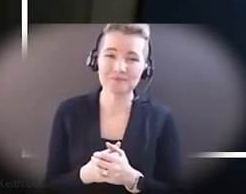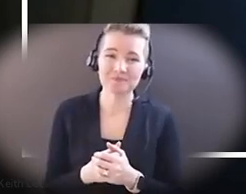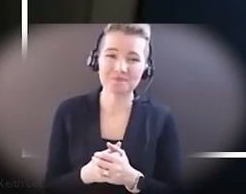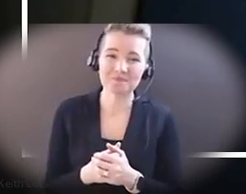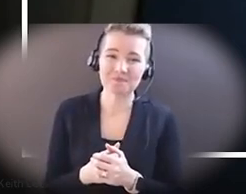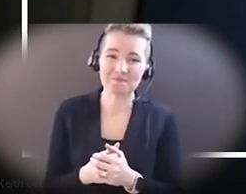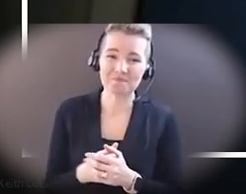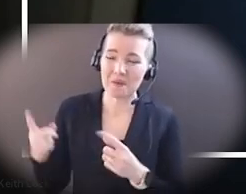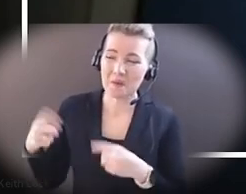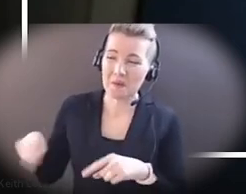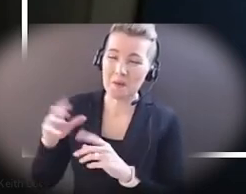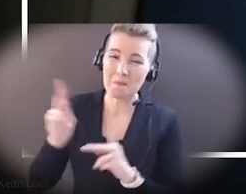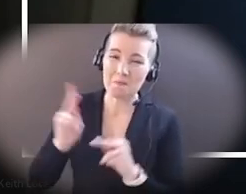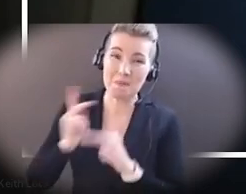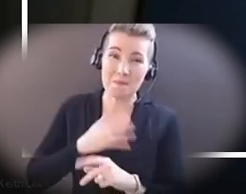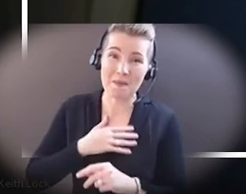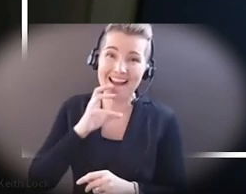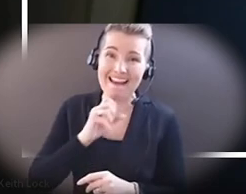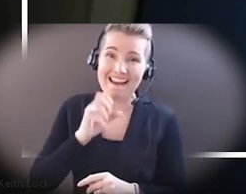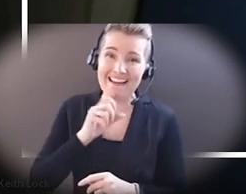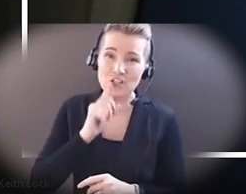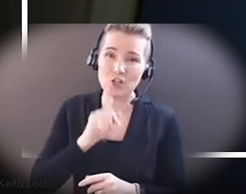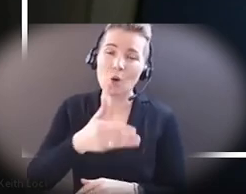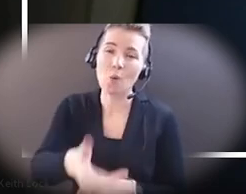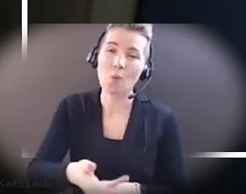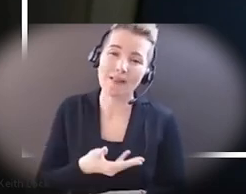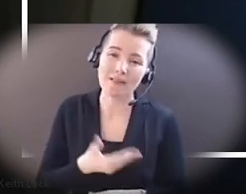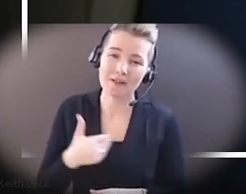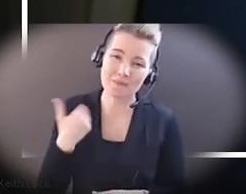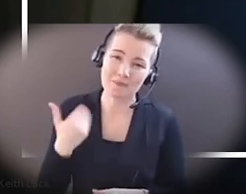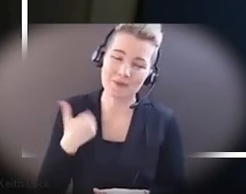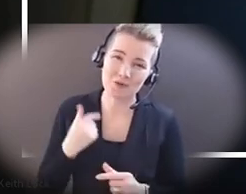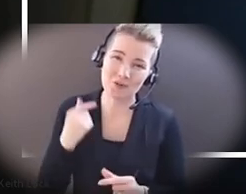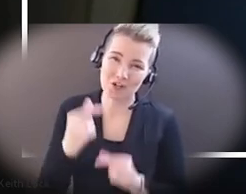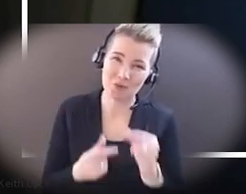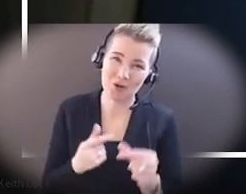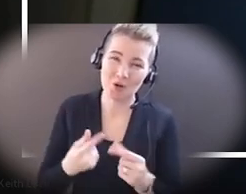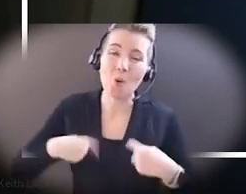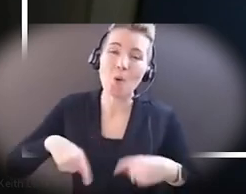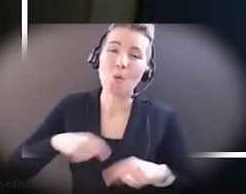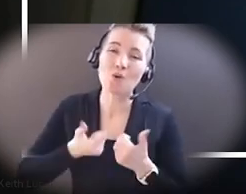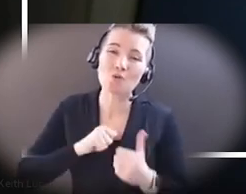welcome the younger generation and learn from them as much as possible.